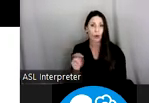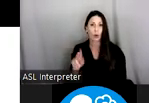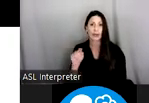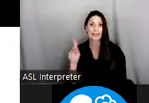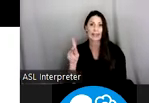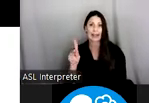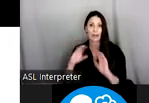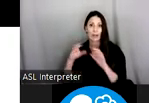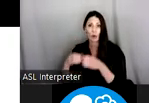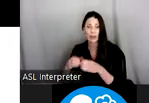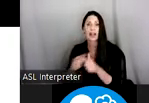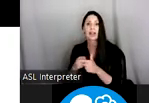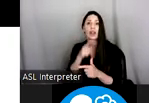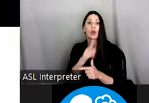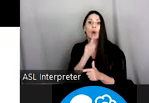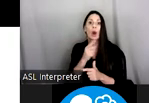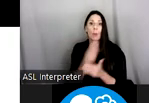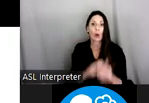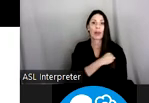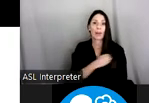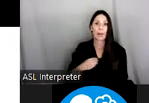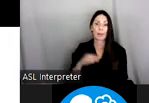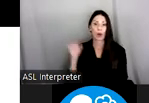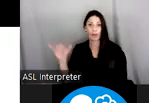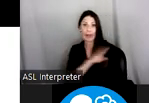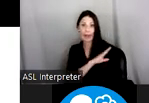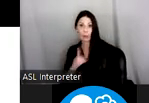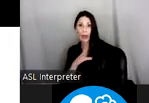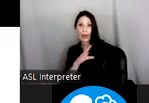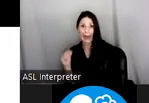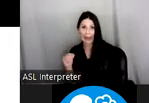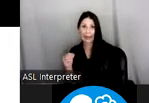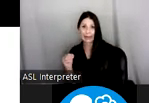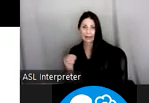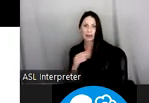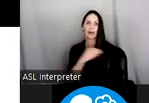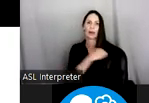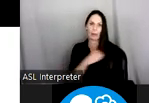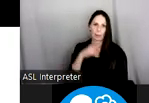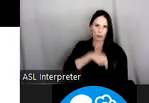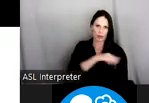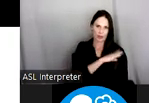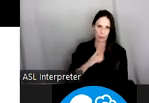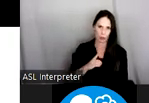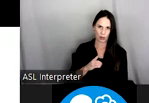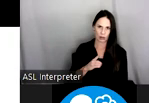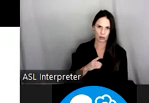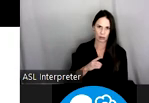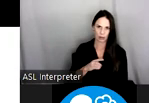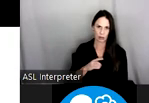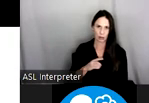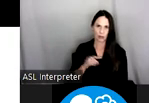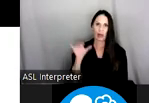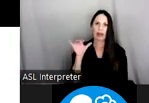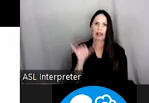both a member of that board and a member of this board. So that can happen. I don't think that's any